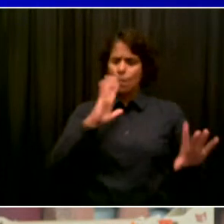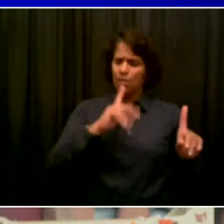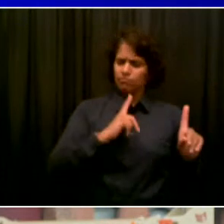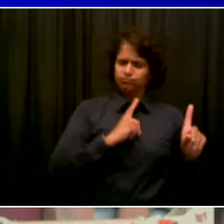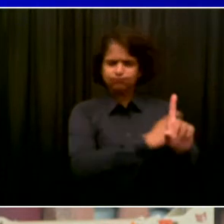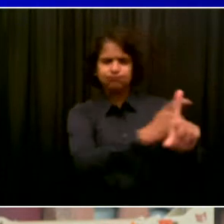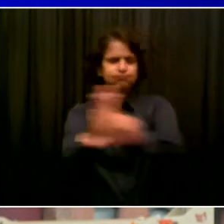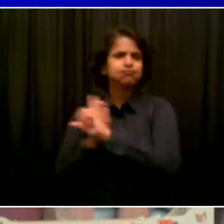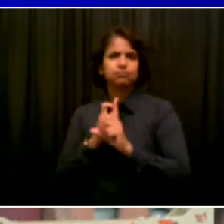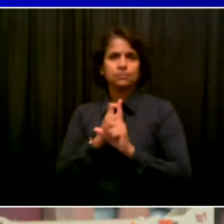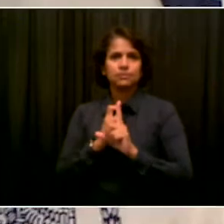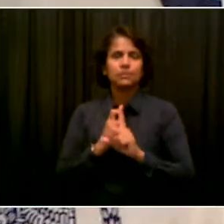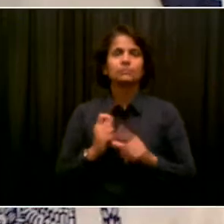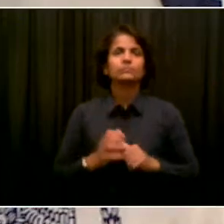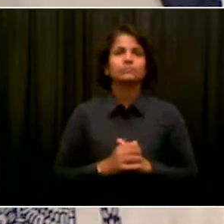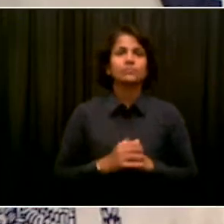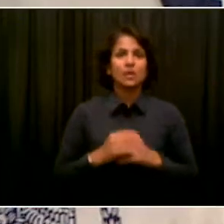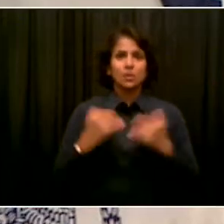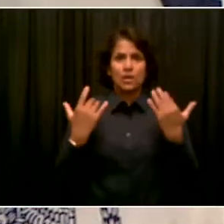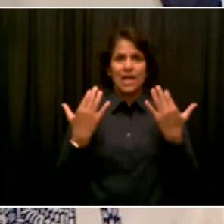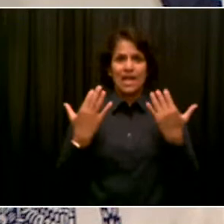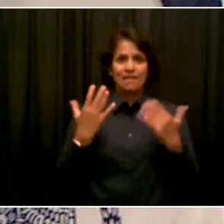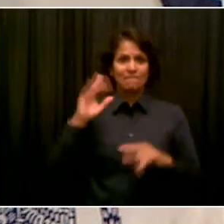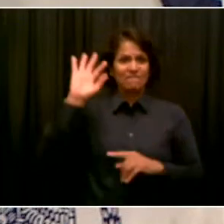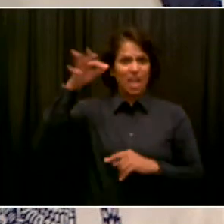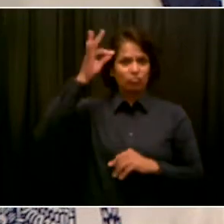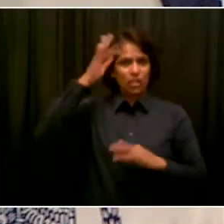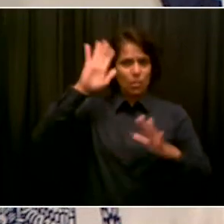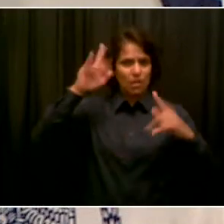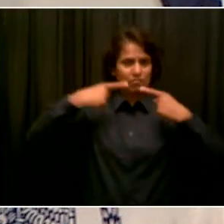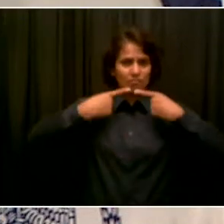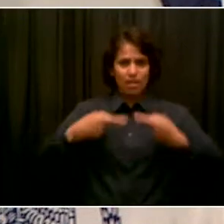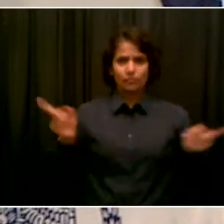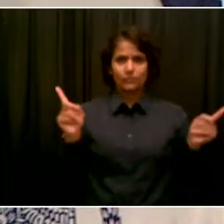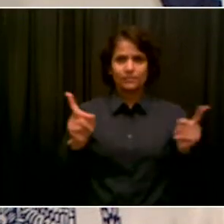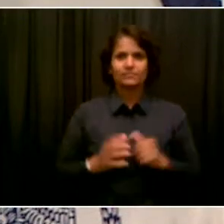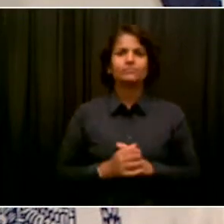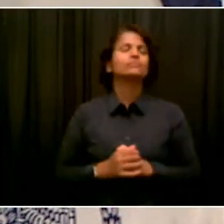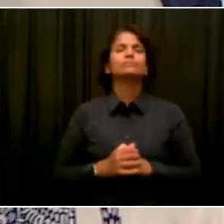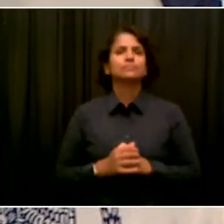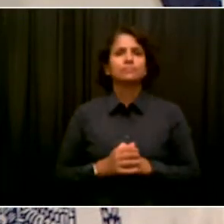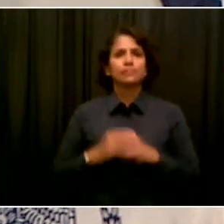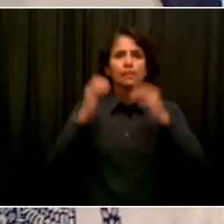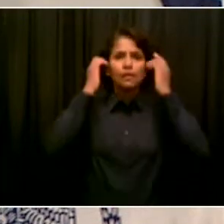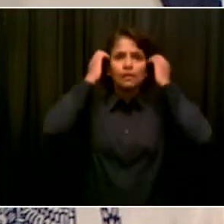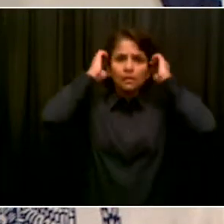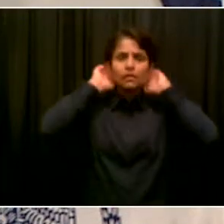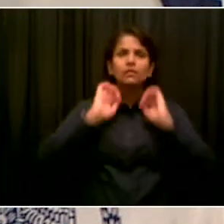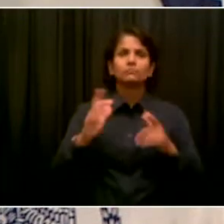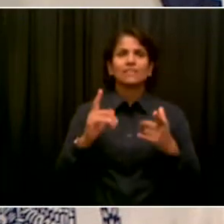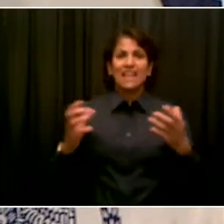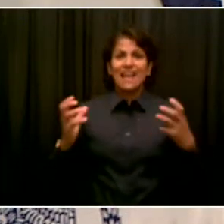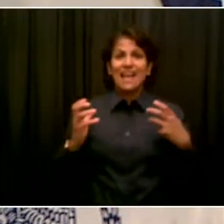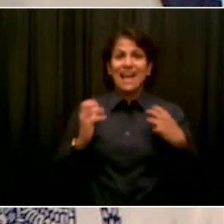further detailed information from the federal government. But to give you the update based on what we know now, our Health Commissioner, Dr. Dave Choksi.